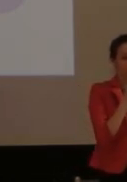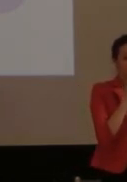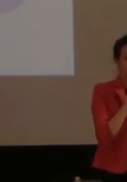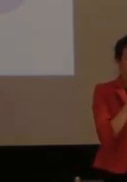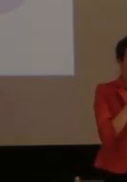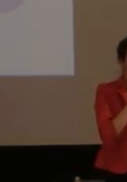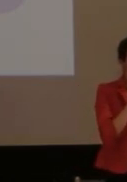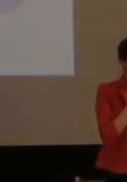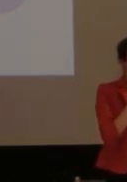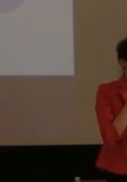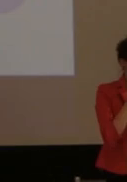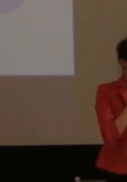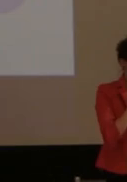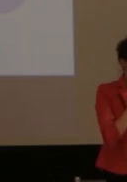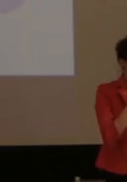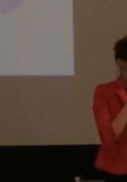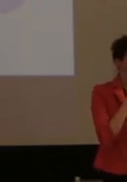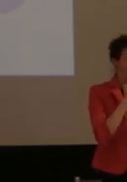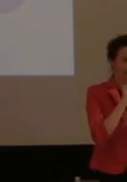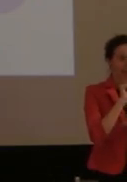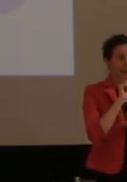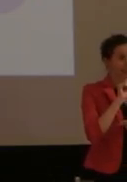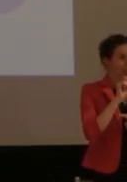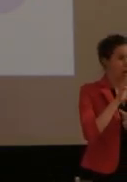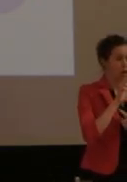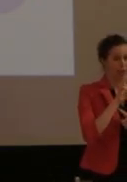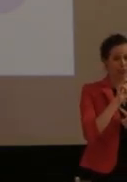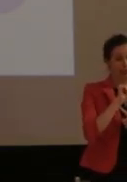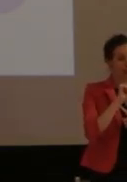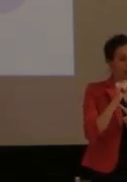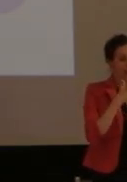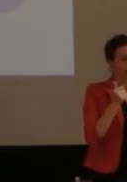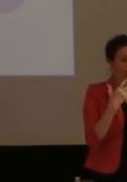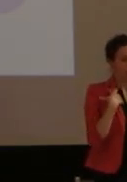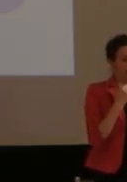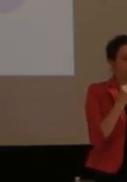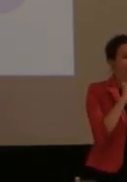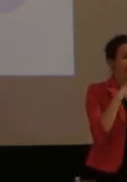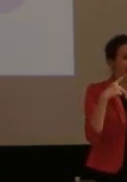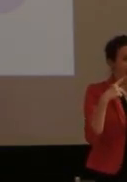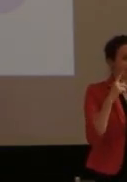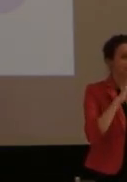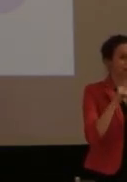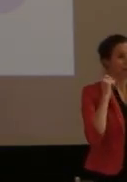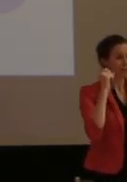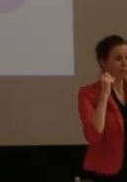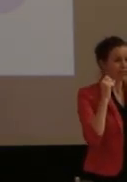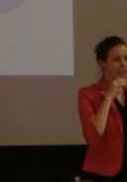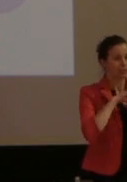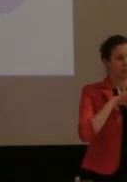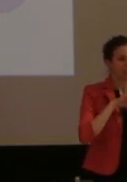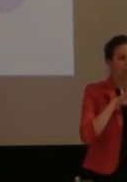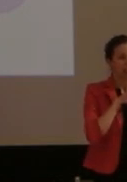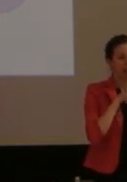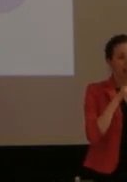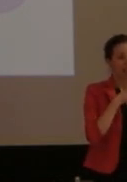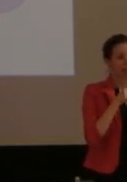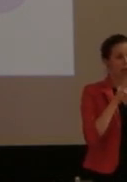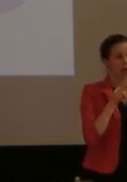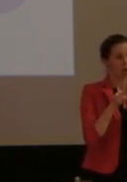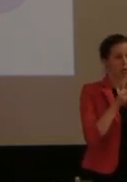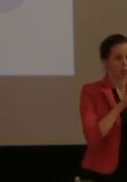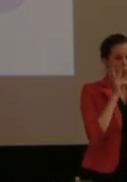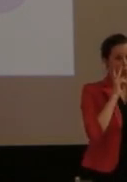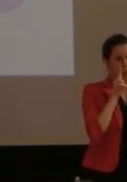data, getting data from health apps, fitness wearables, and also looking at returning genetic